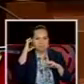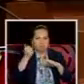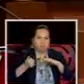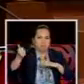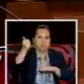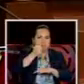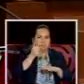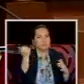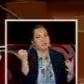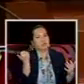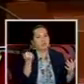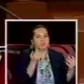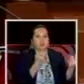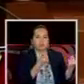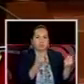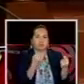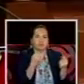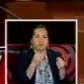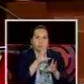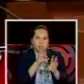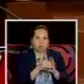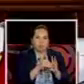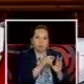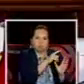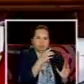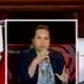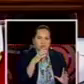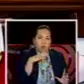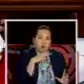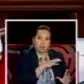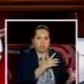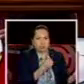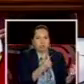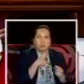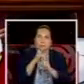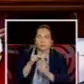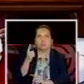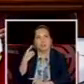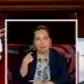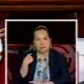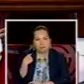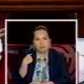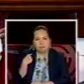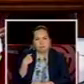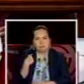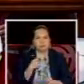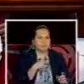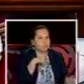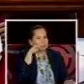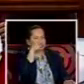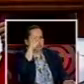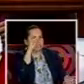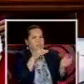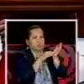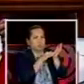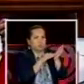has been filed in Congress involving the judiciary, if you know? Isa ho, meron hong... Objection, Your Honor. He's a member